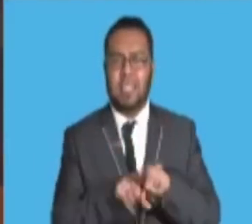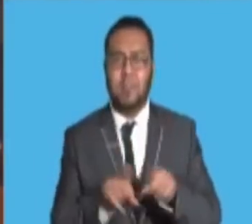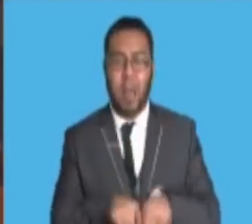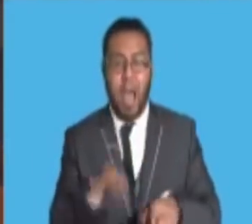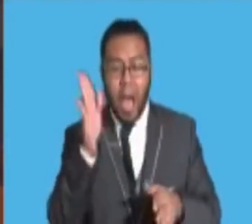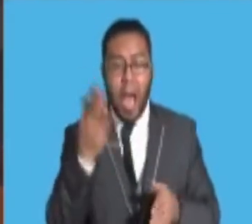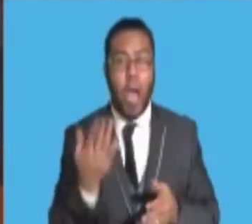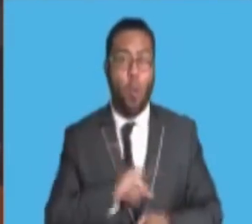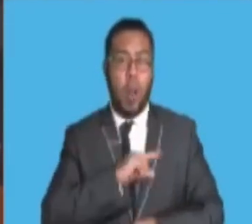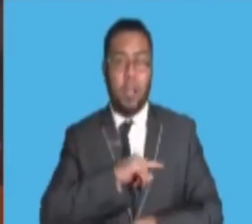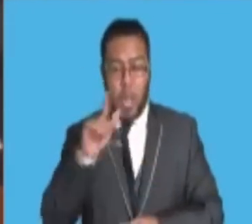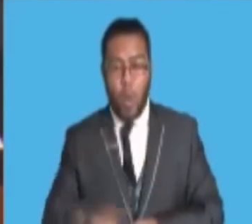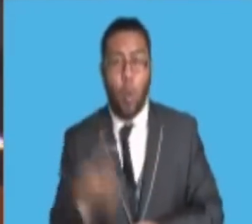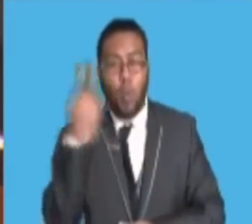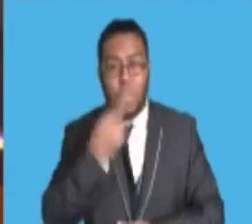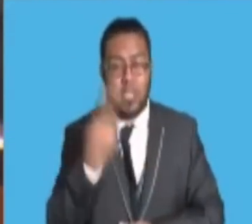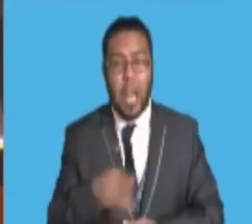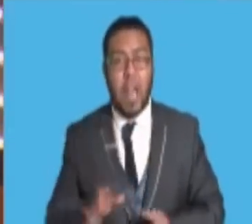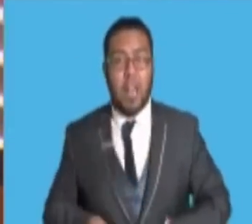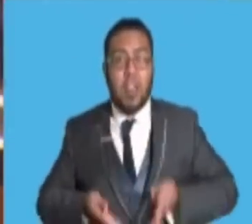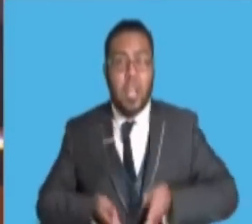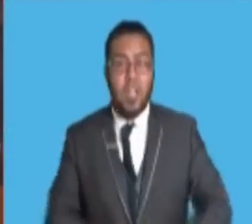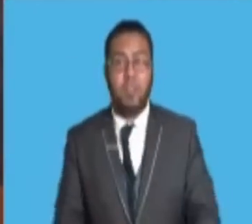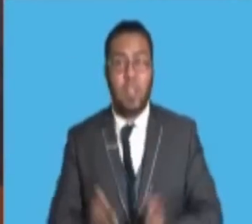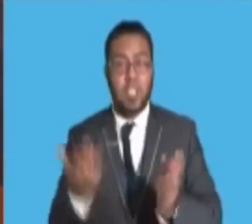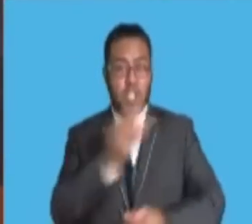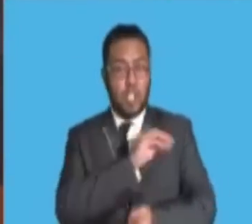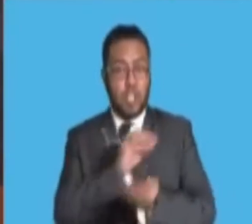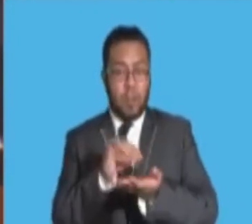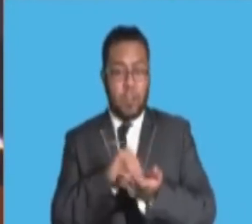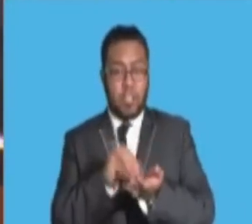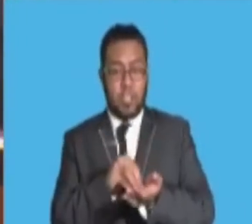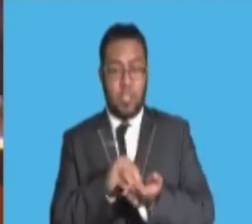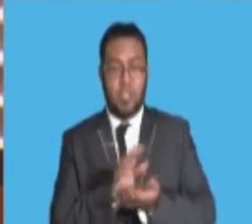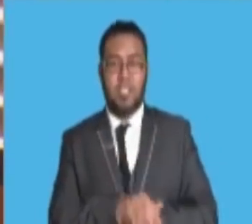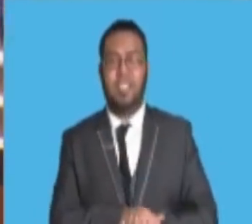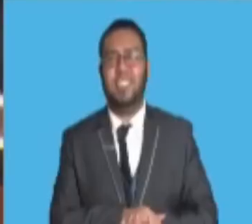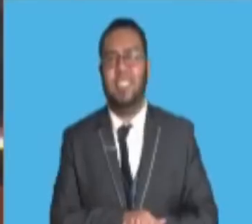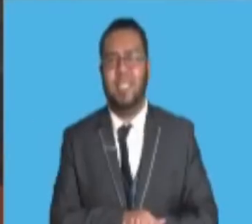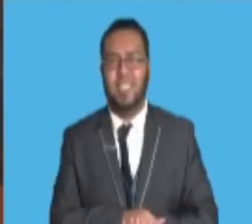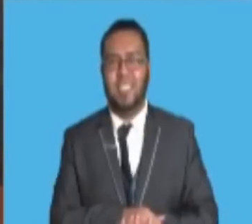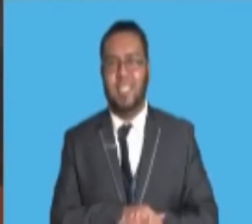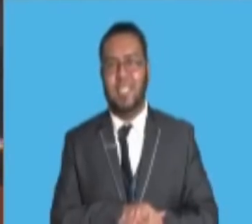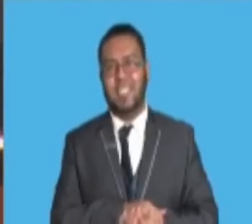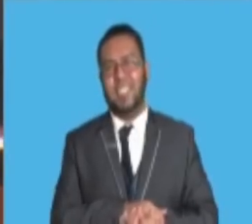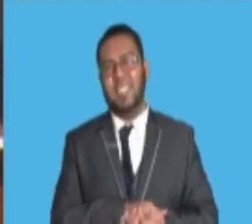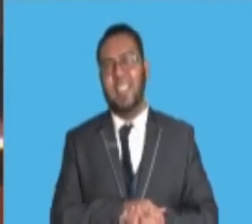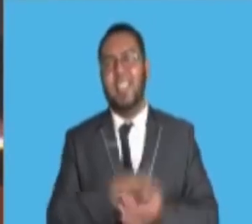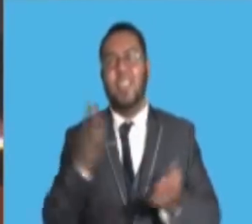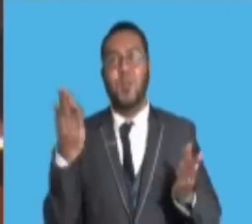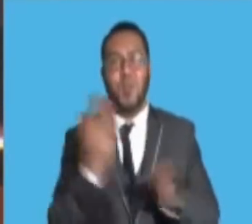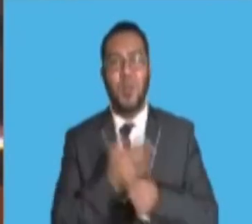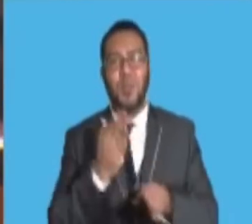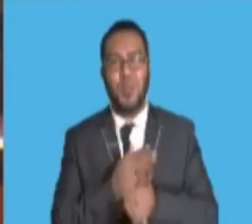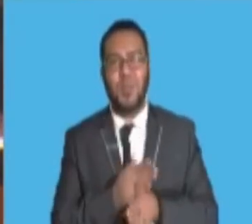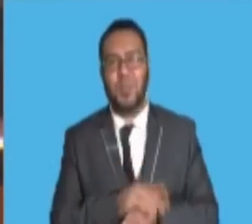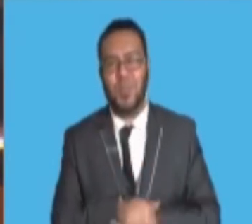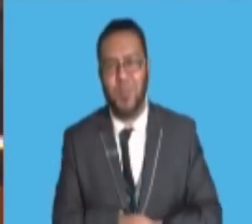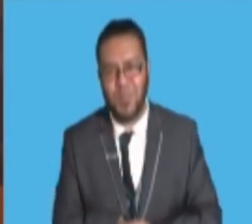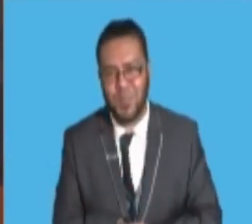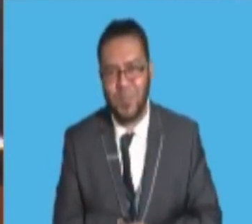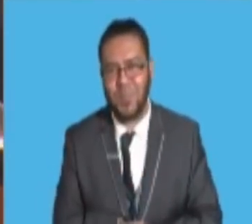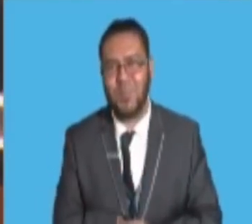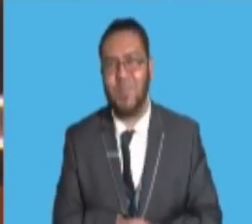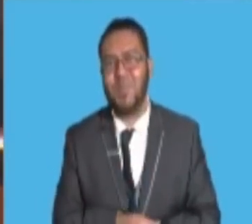risk, developing a delivery service in a highly populated area in Fiji. Work has already begun on the new extension at CWM